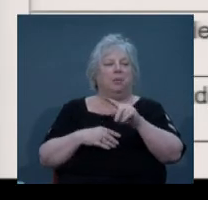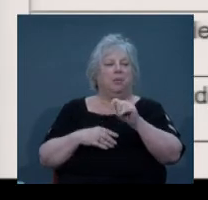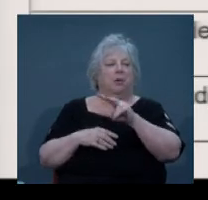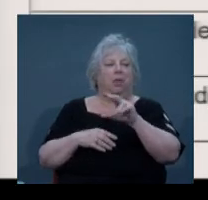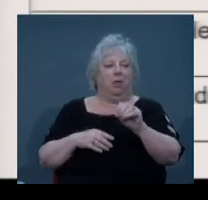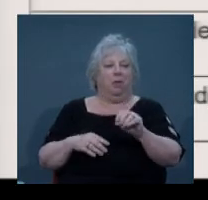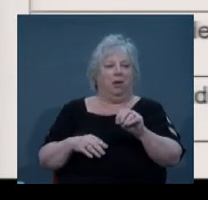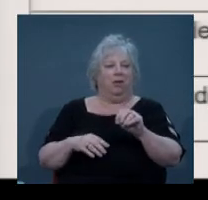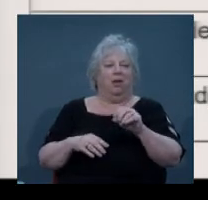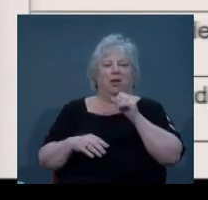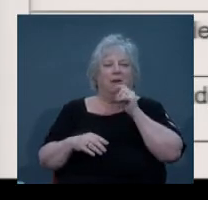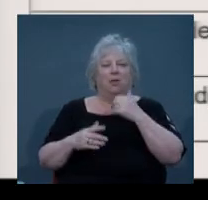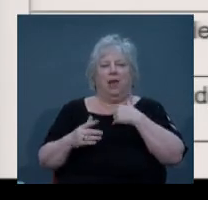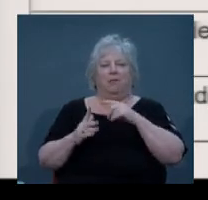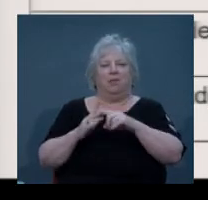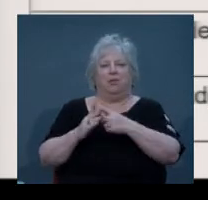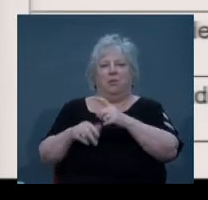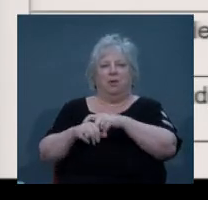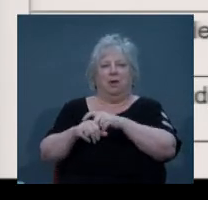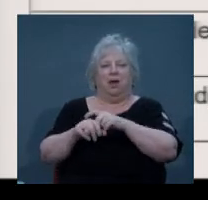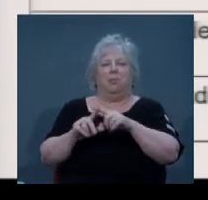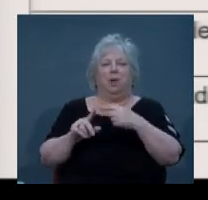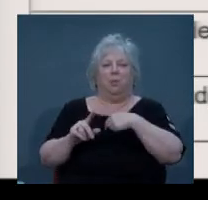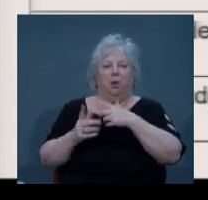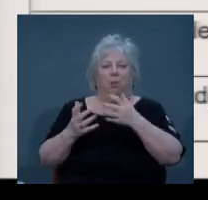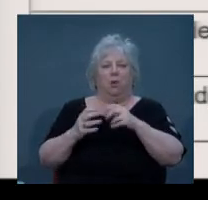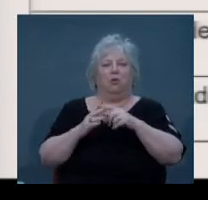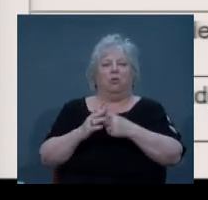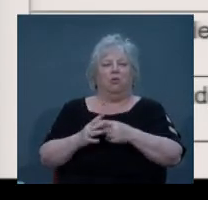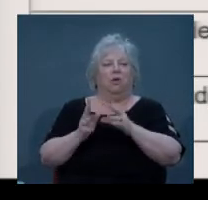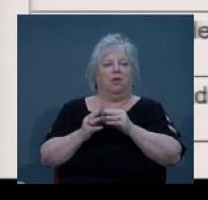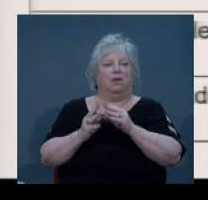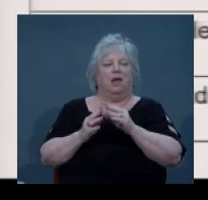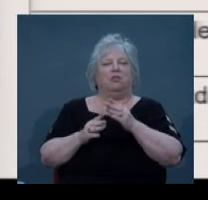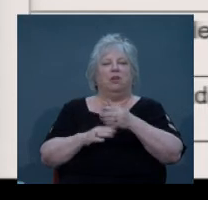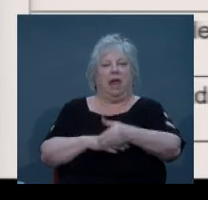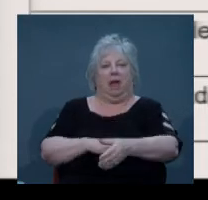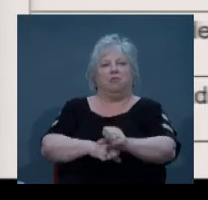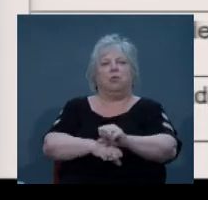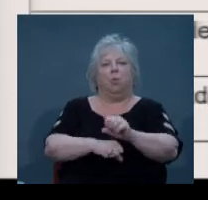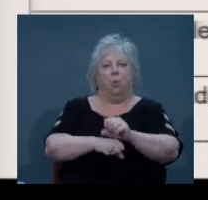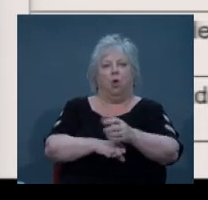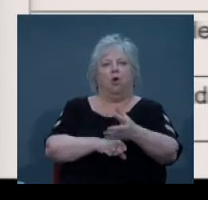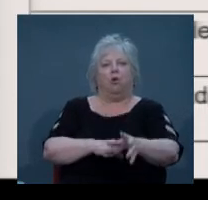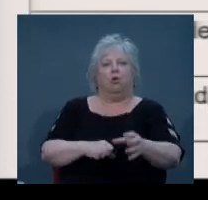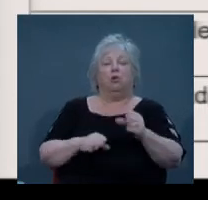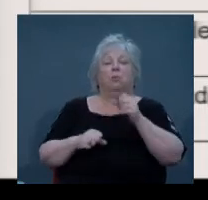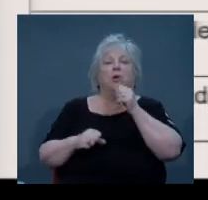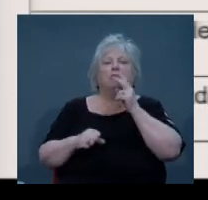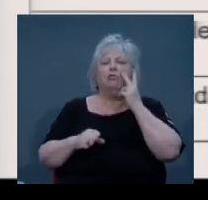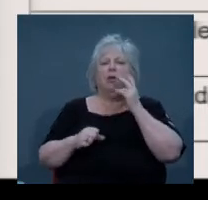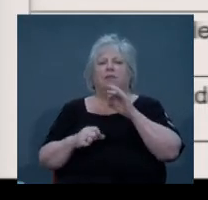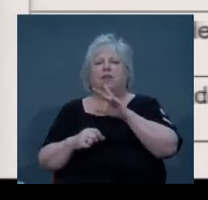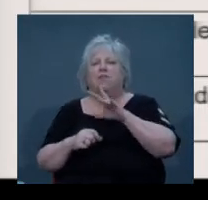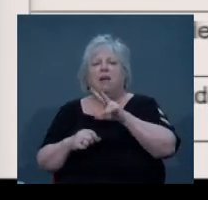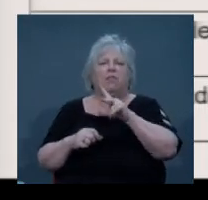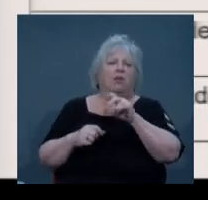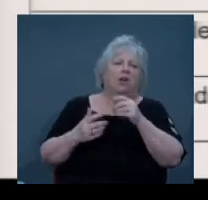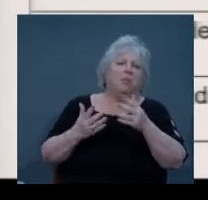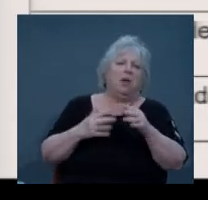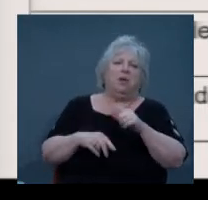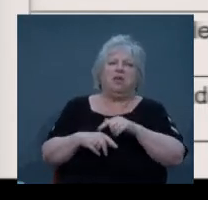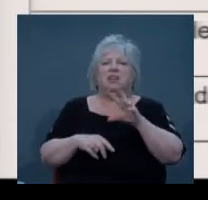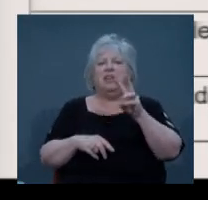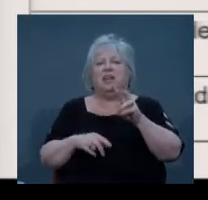don't have the start time yet, but we wanted to start these sessions, after work. So I'm not sure if it's like 5:30 or 6 o'clock,